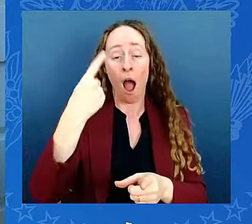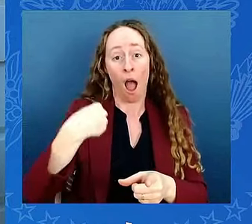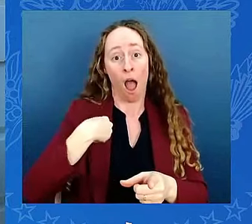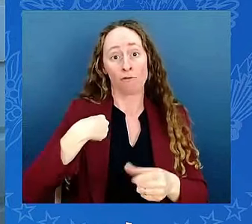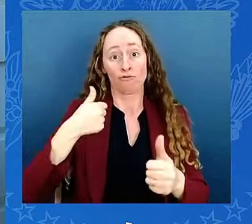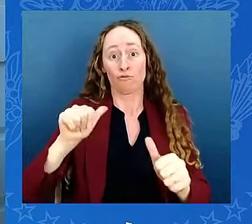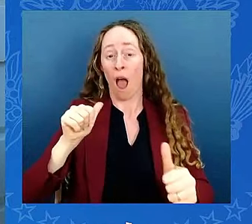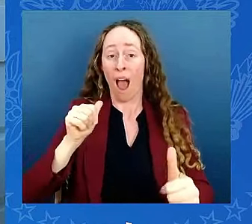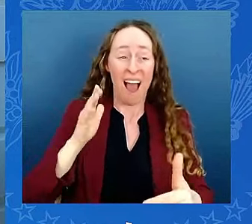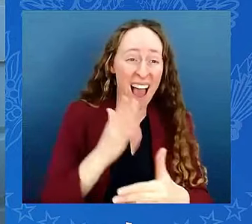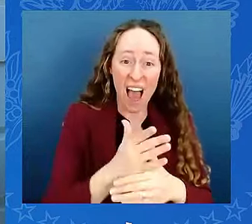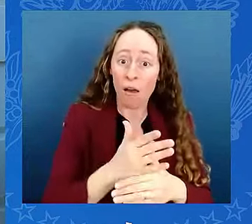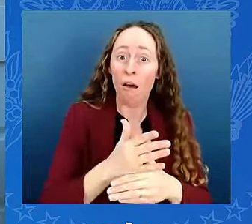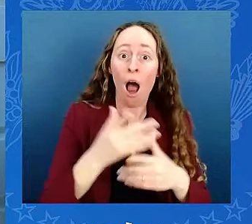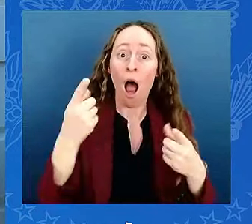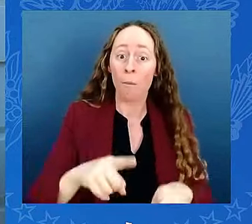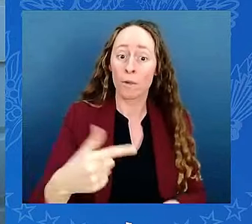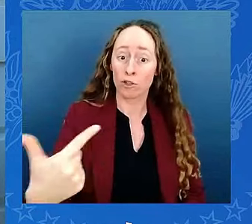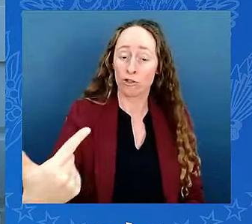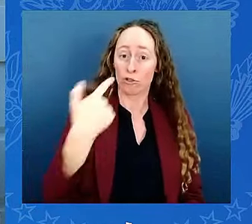here.